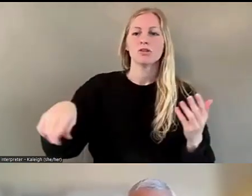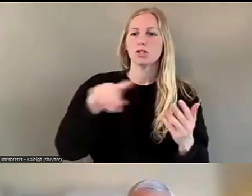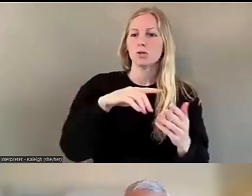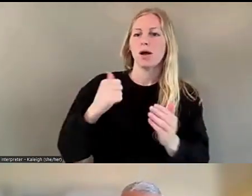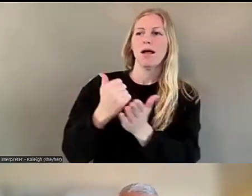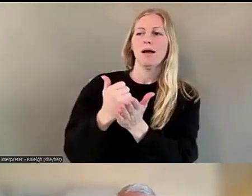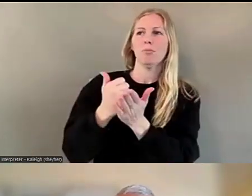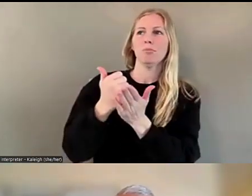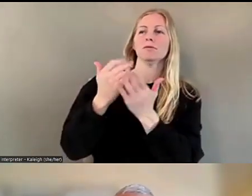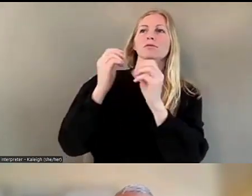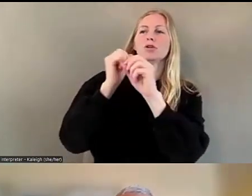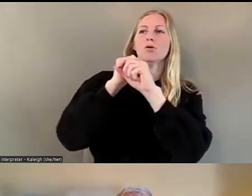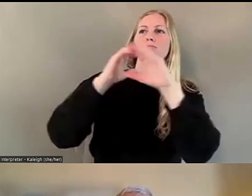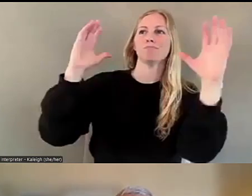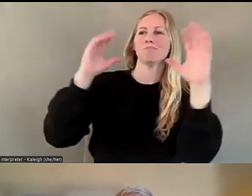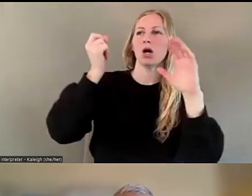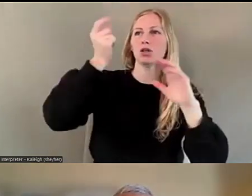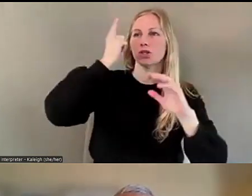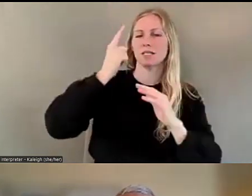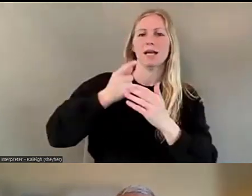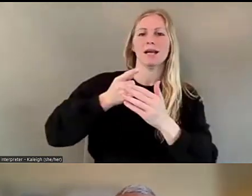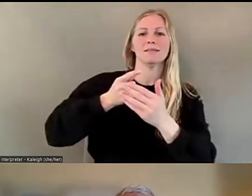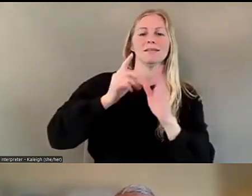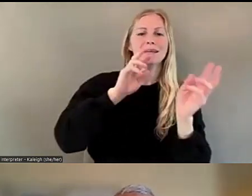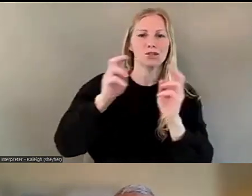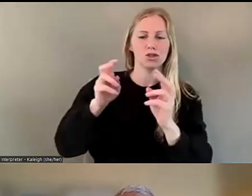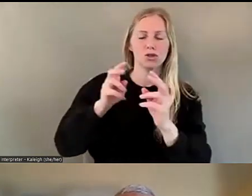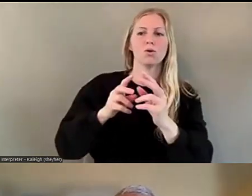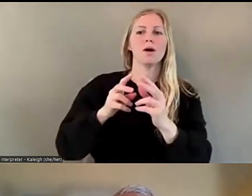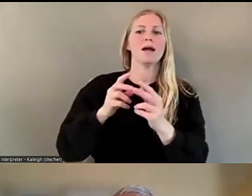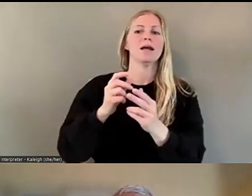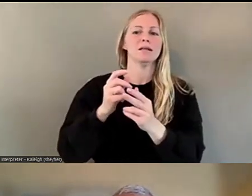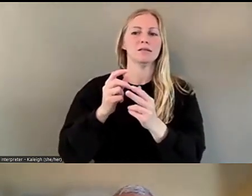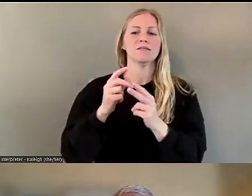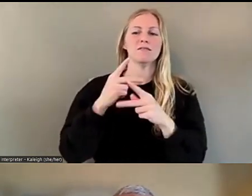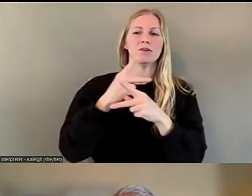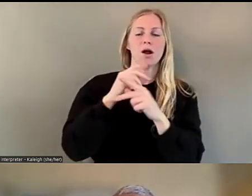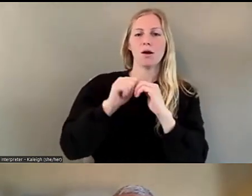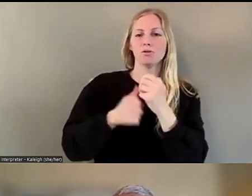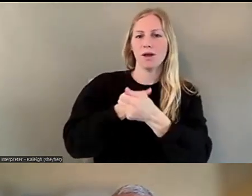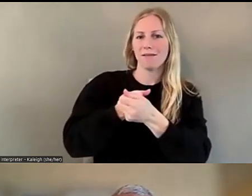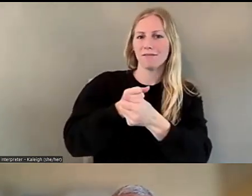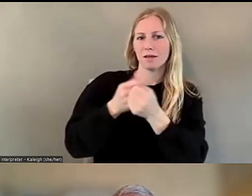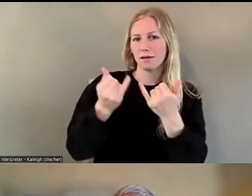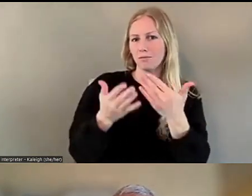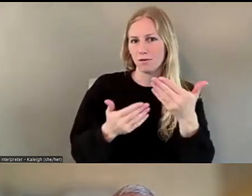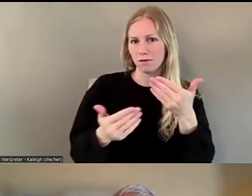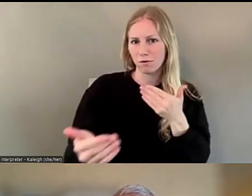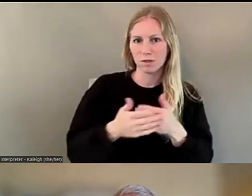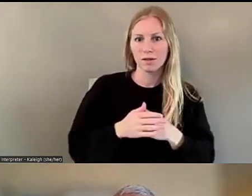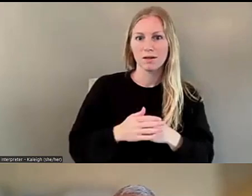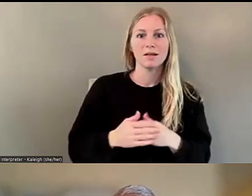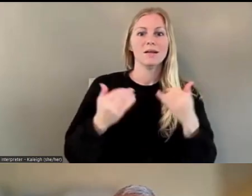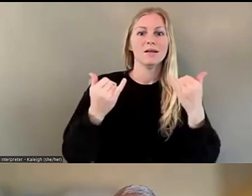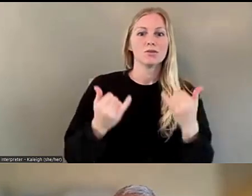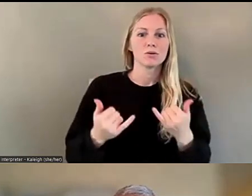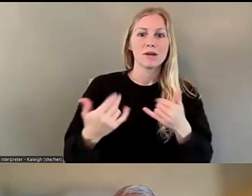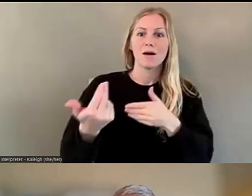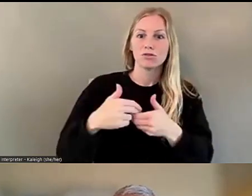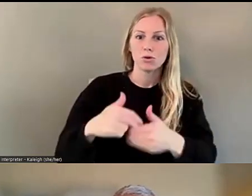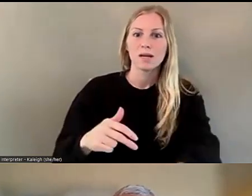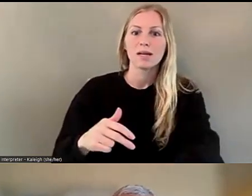here and help you advocate on these issues as we move forward. So joining us now are Liza Hirsch from